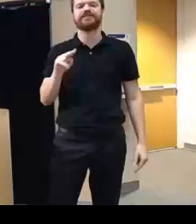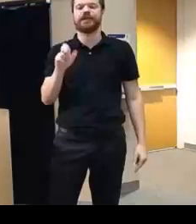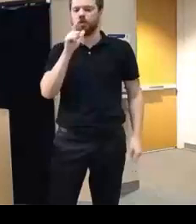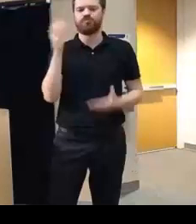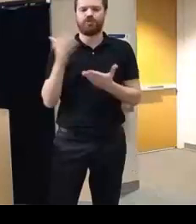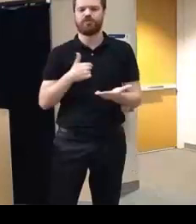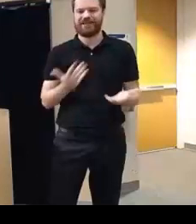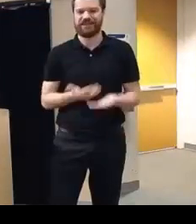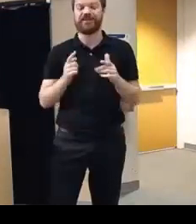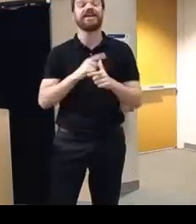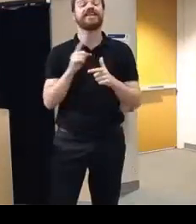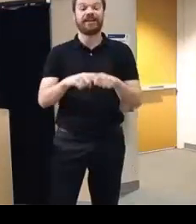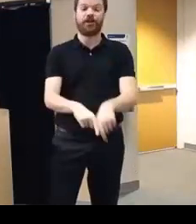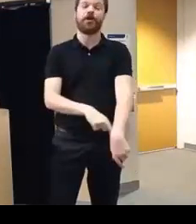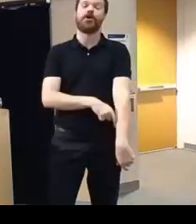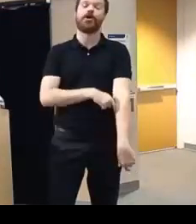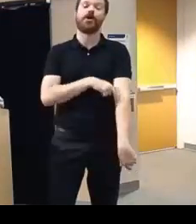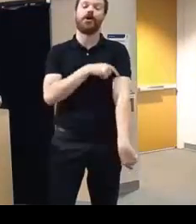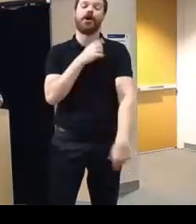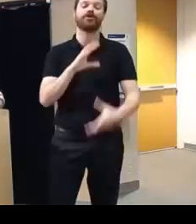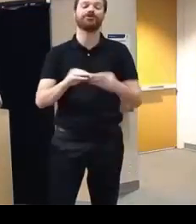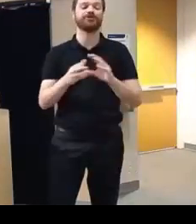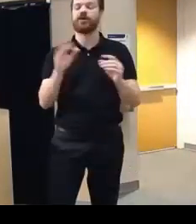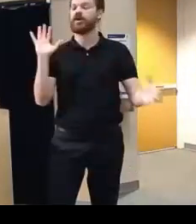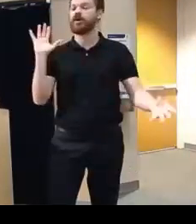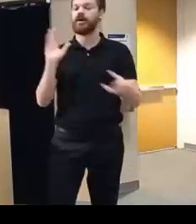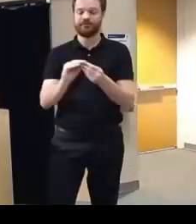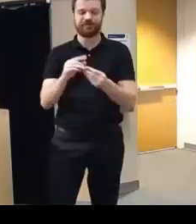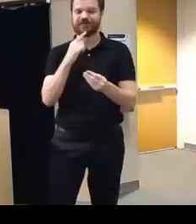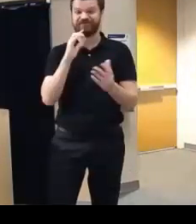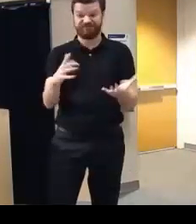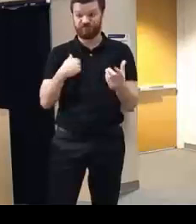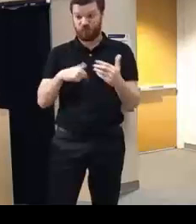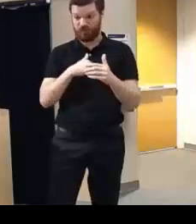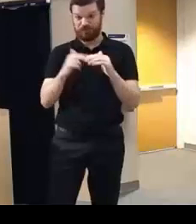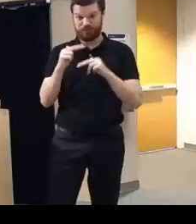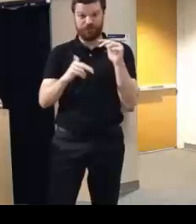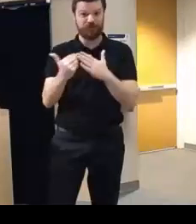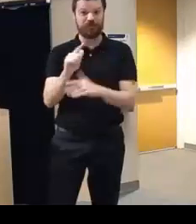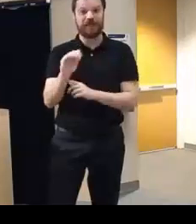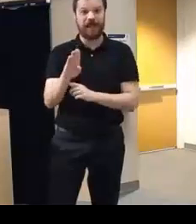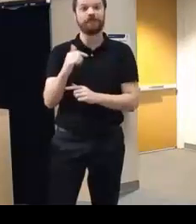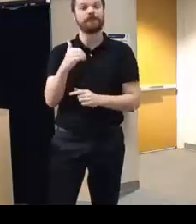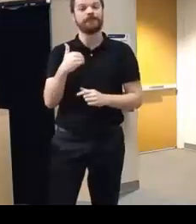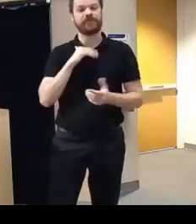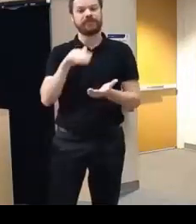And long story short, they said, we're building this new lab here. There's this Center for Communication Disparities